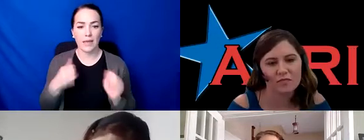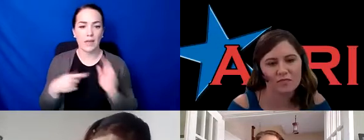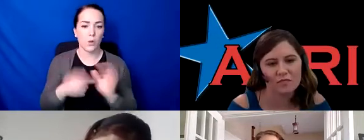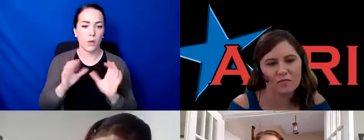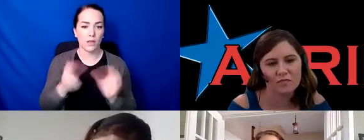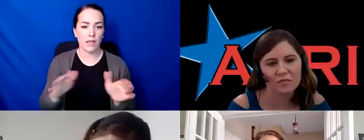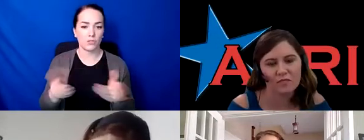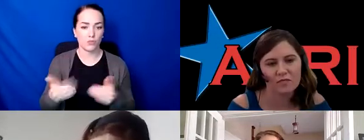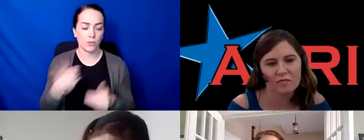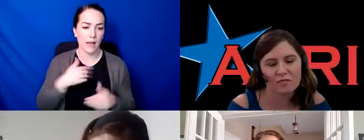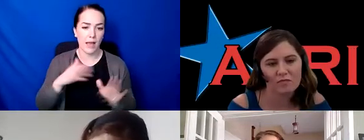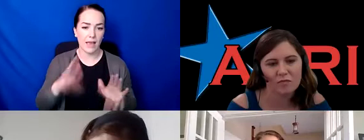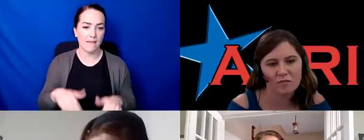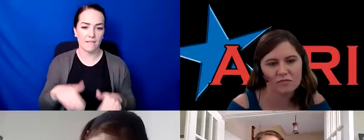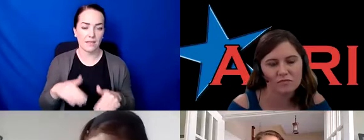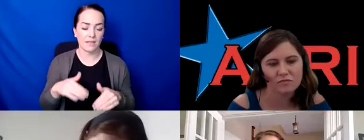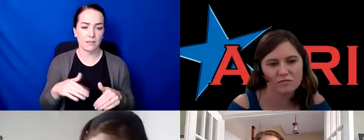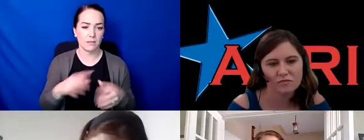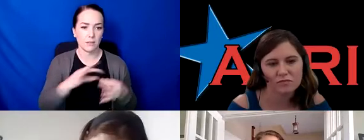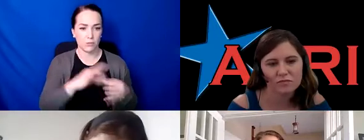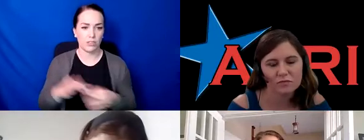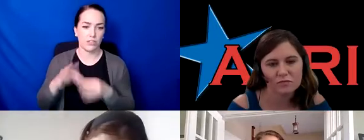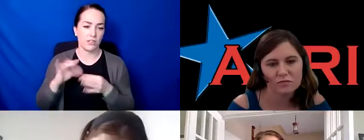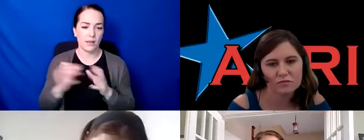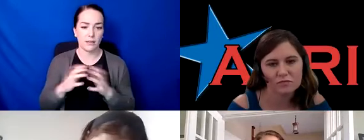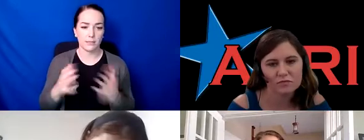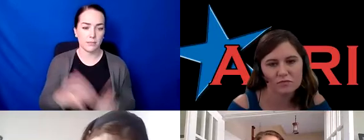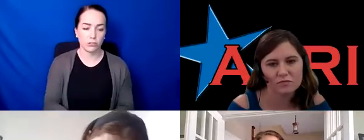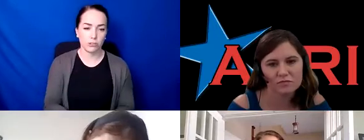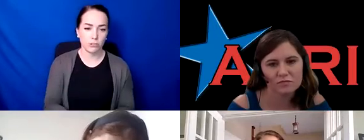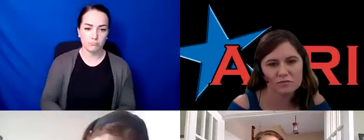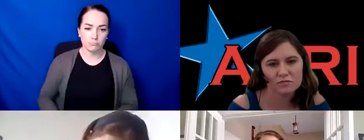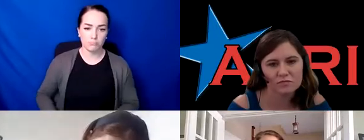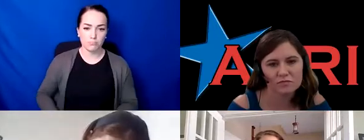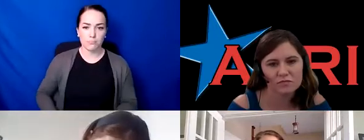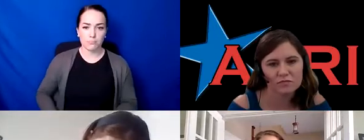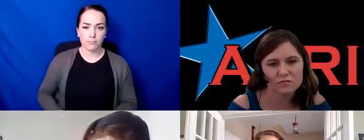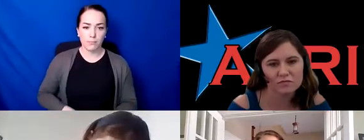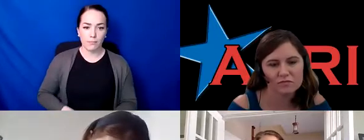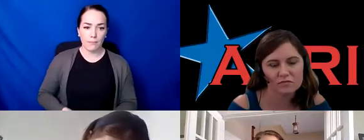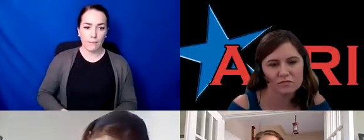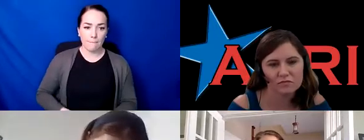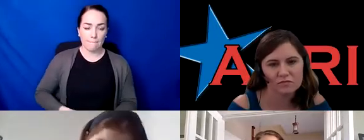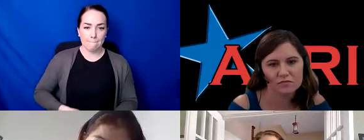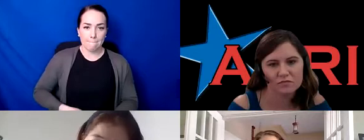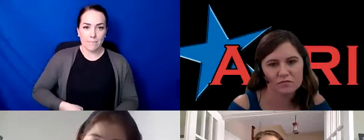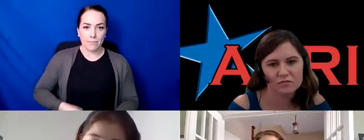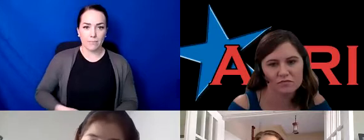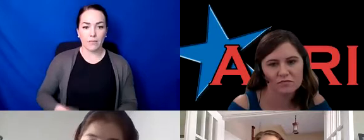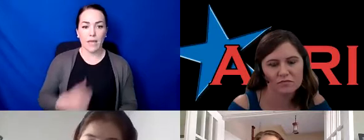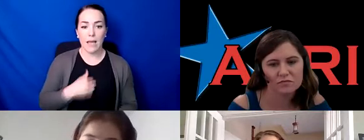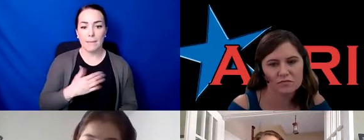I haven't really bridged that as much. And I'd be happy to pick your brain